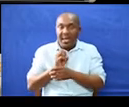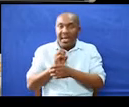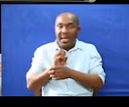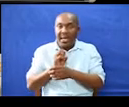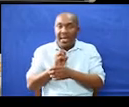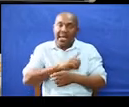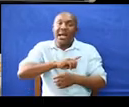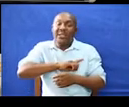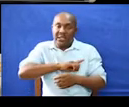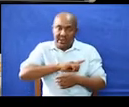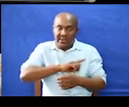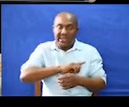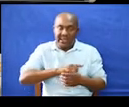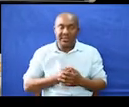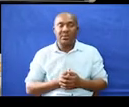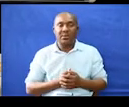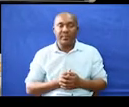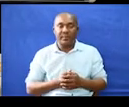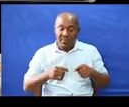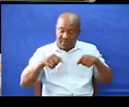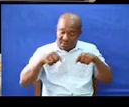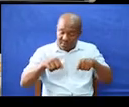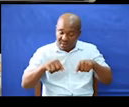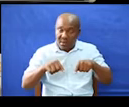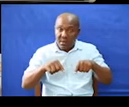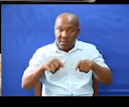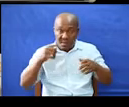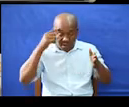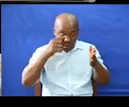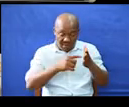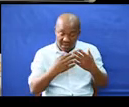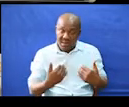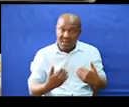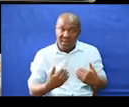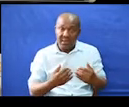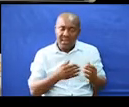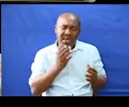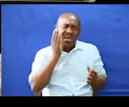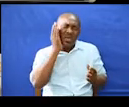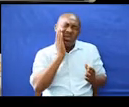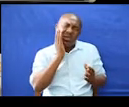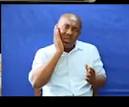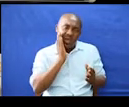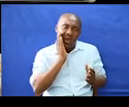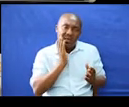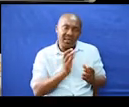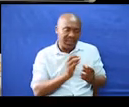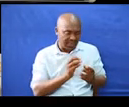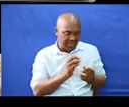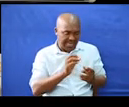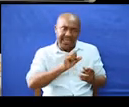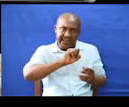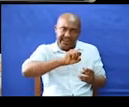means? By this, he meant that young species inherit certain physical